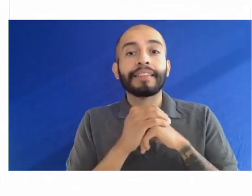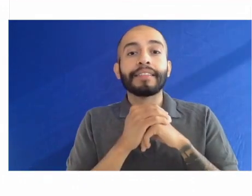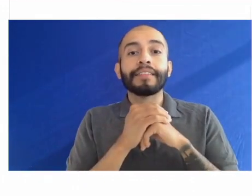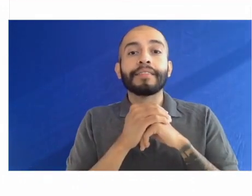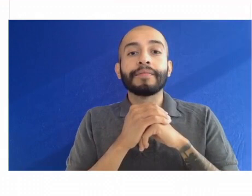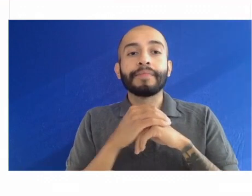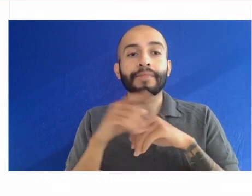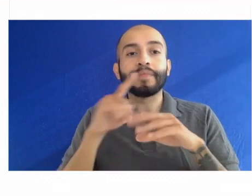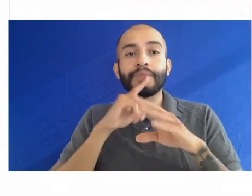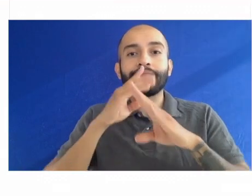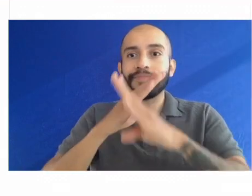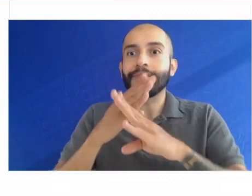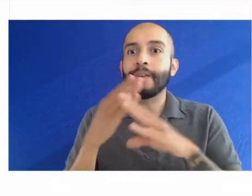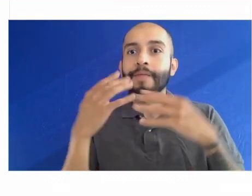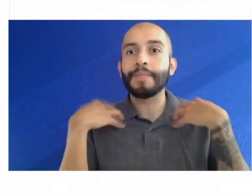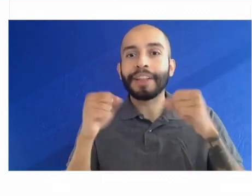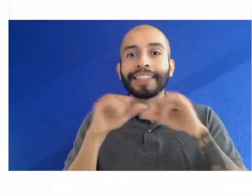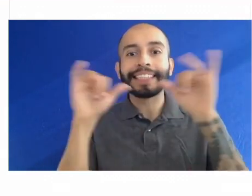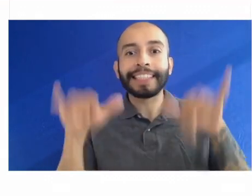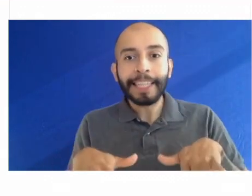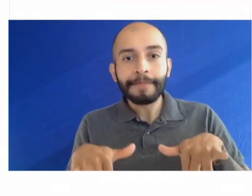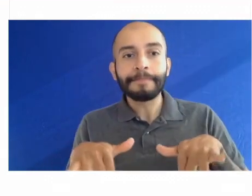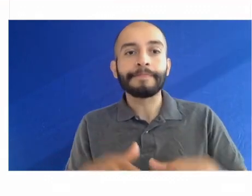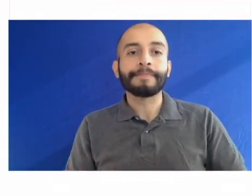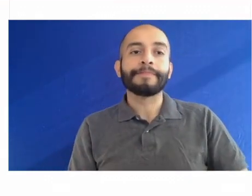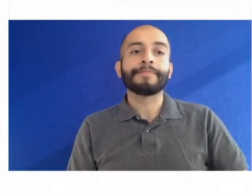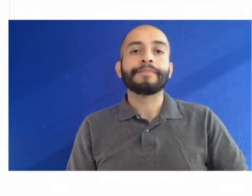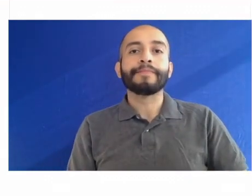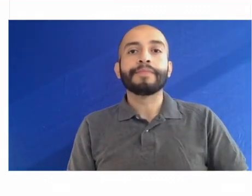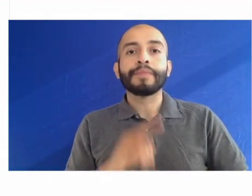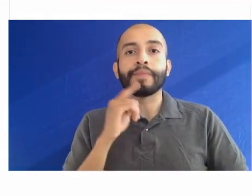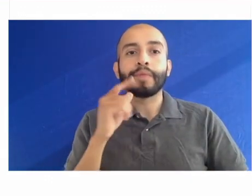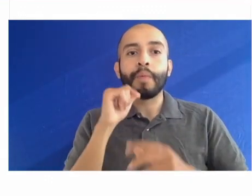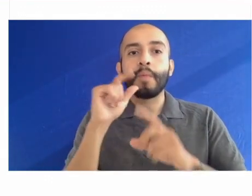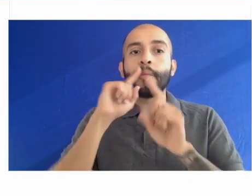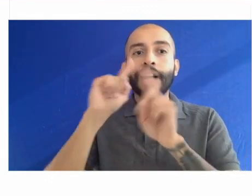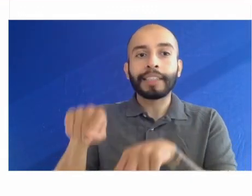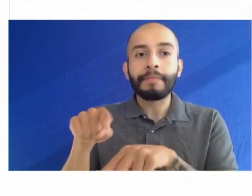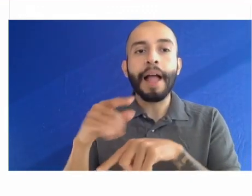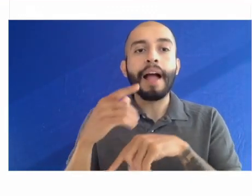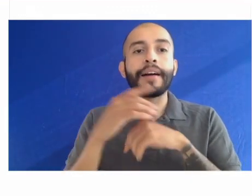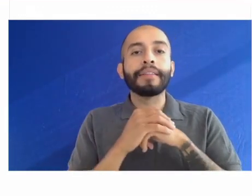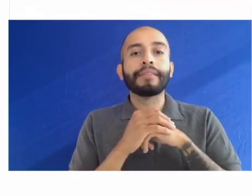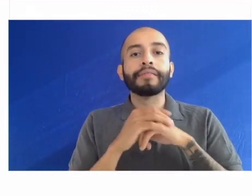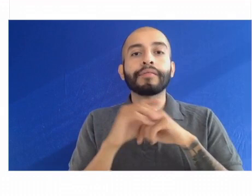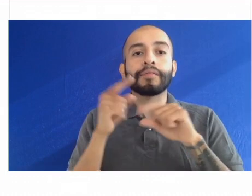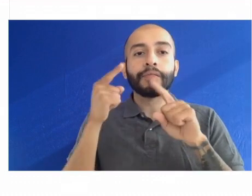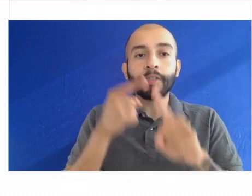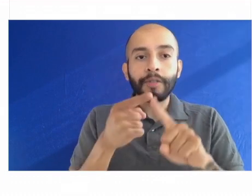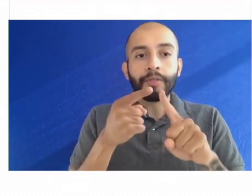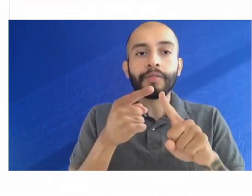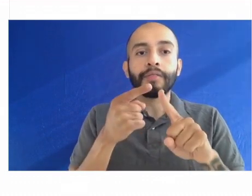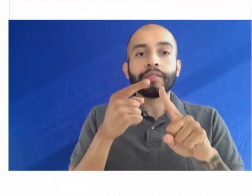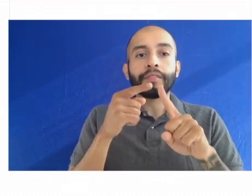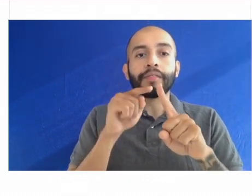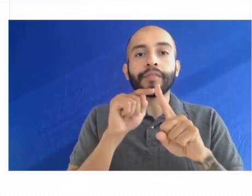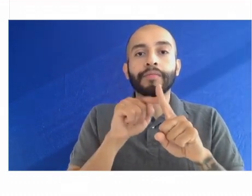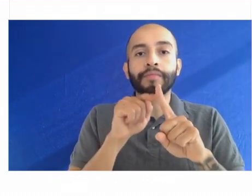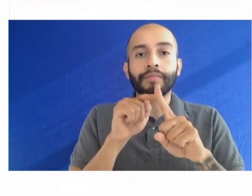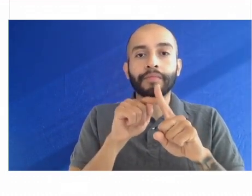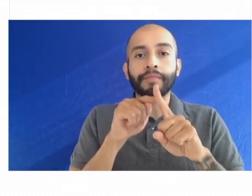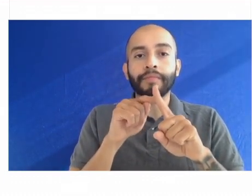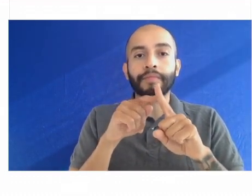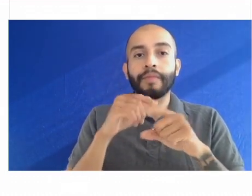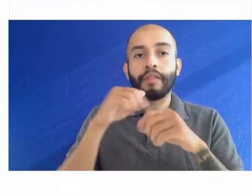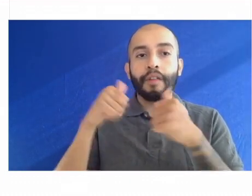anyway. Now, the counterpoint are those 7.2 million Americans and throughout the world who are immune suppressed. They think they are